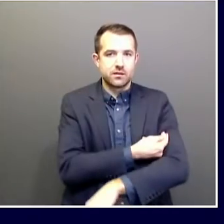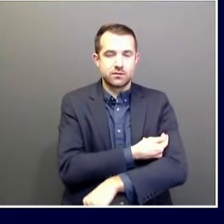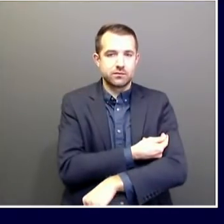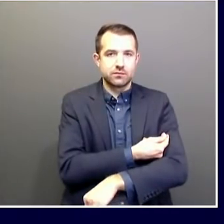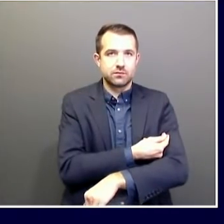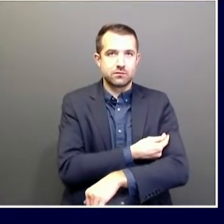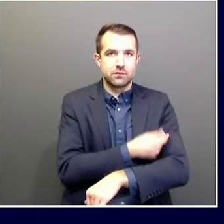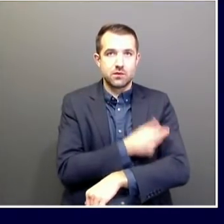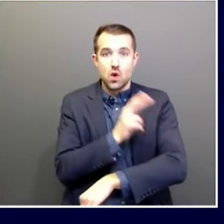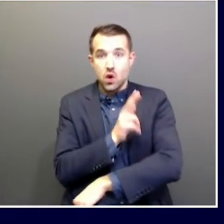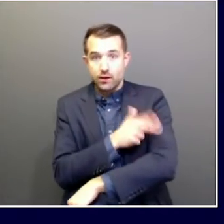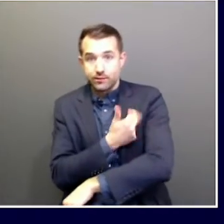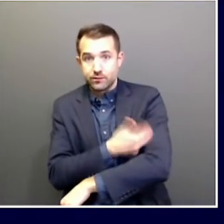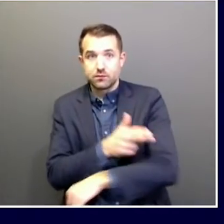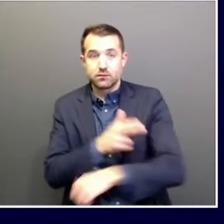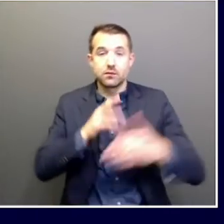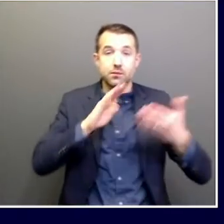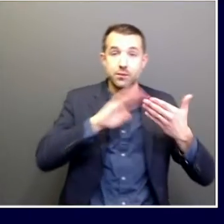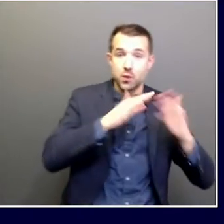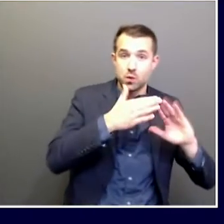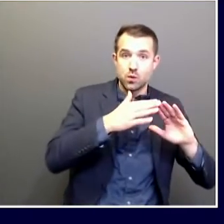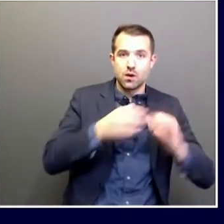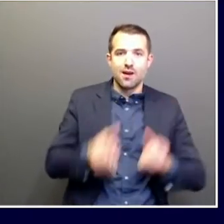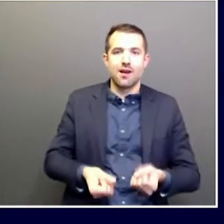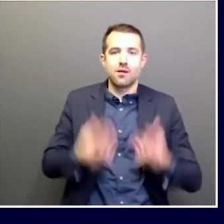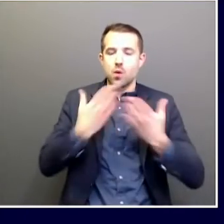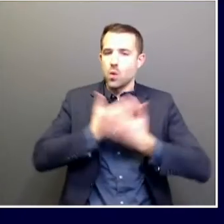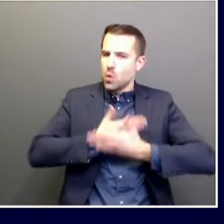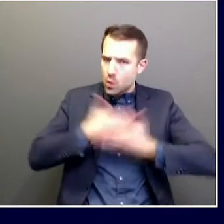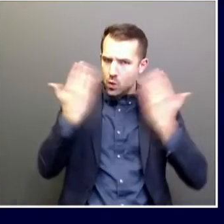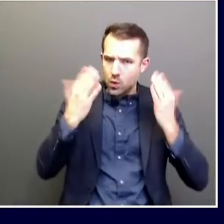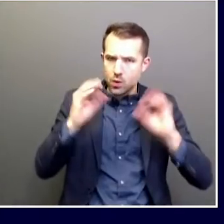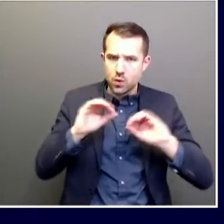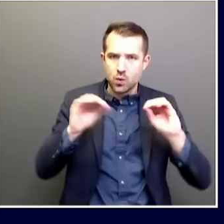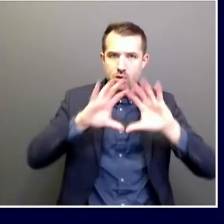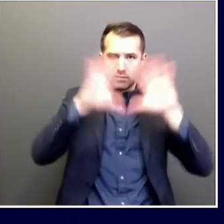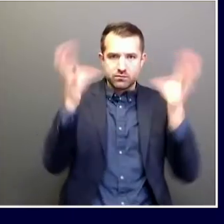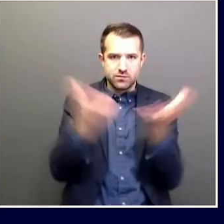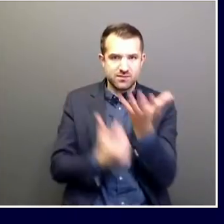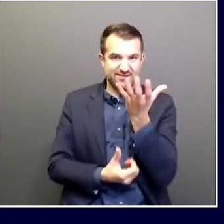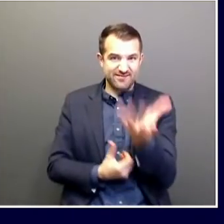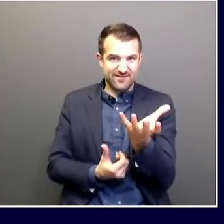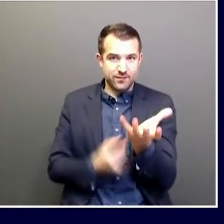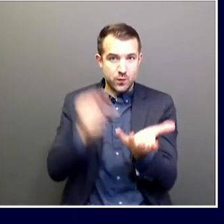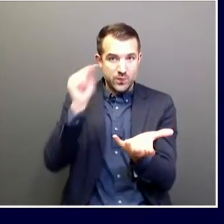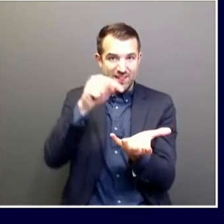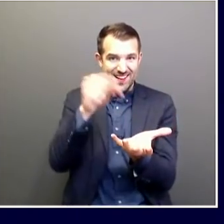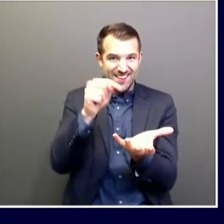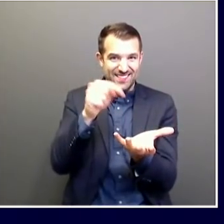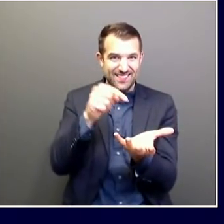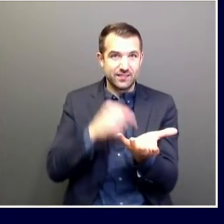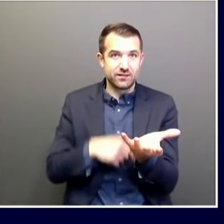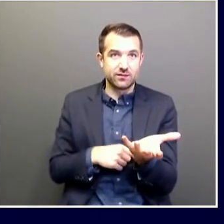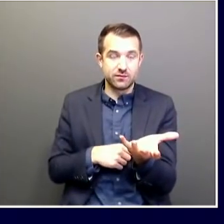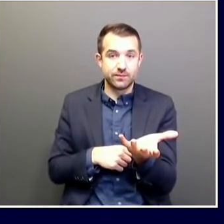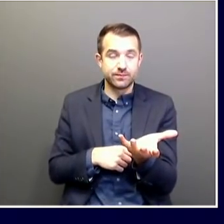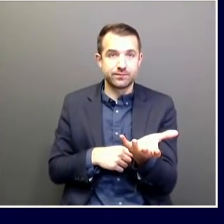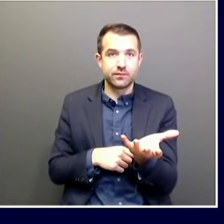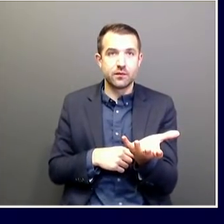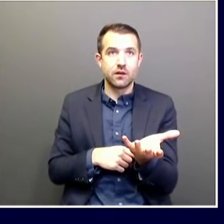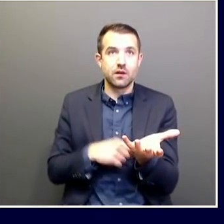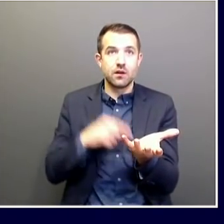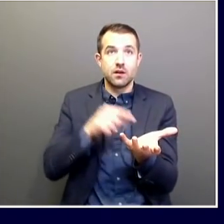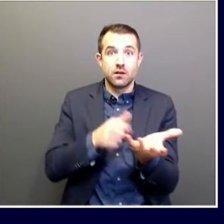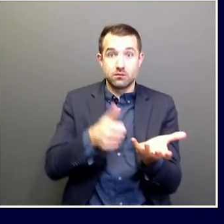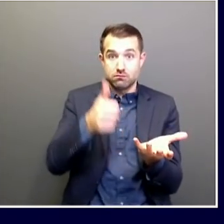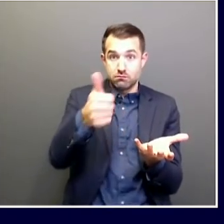For example, how does the risk of being hospitalized differ based on whether you are vaccinated or